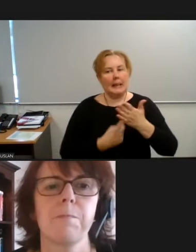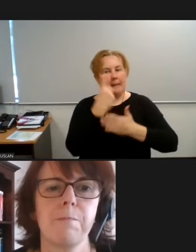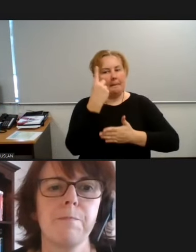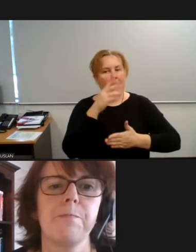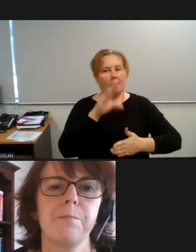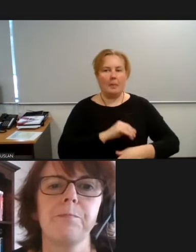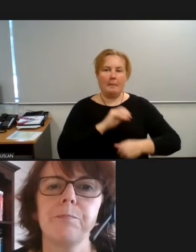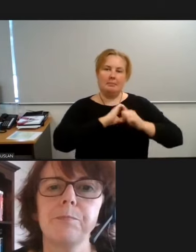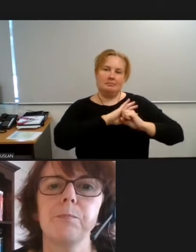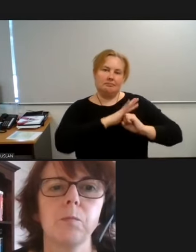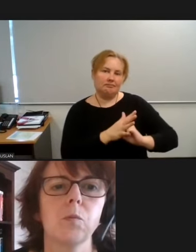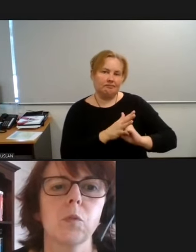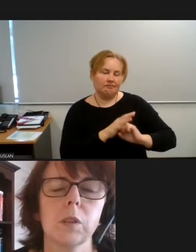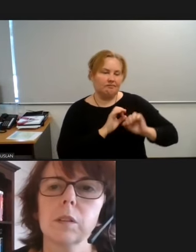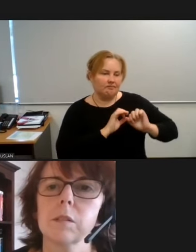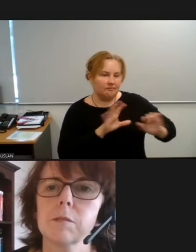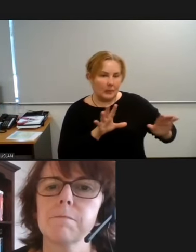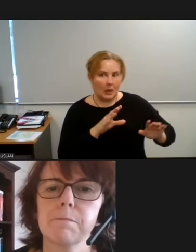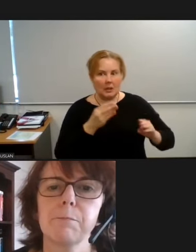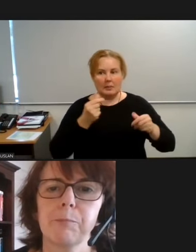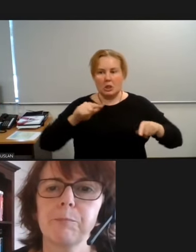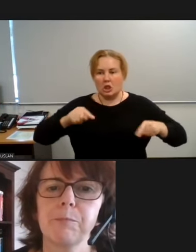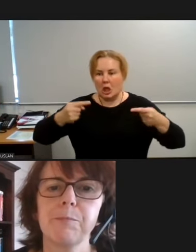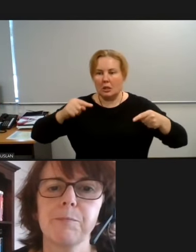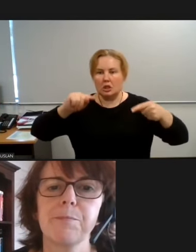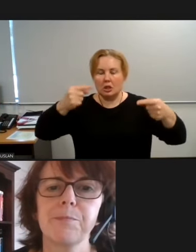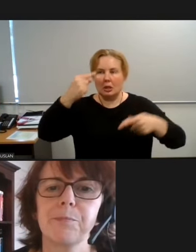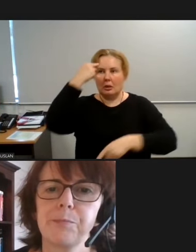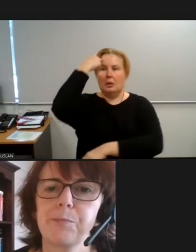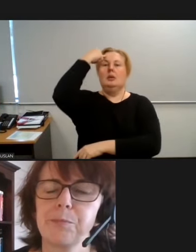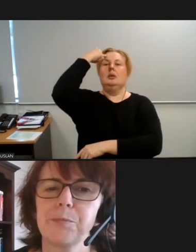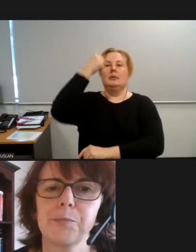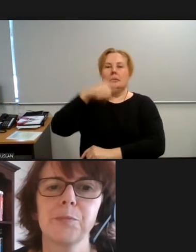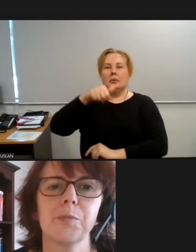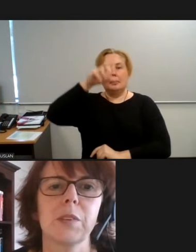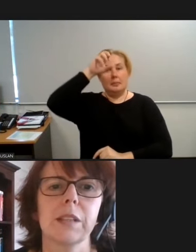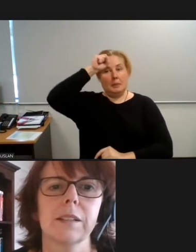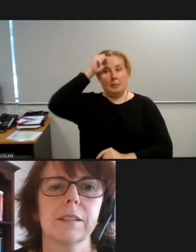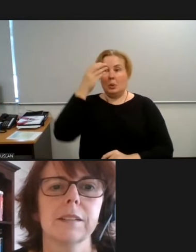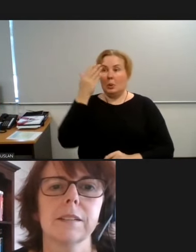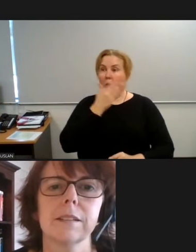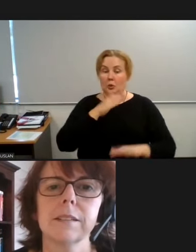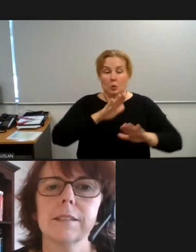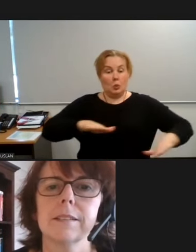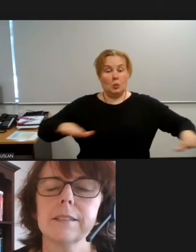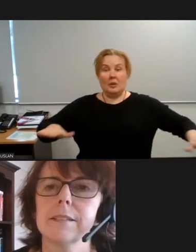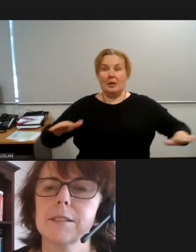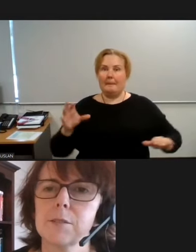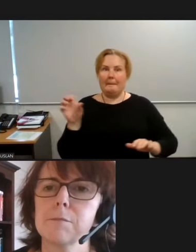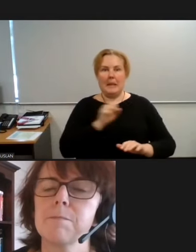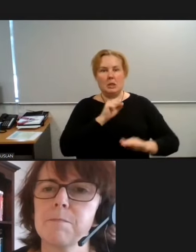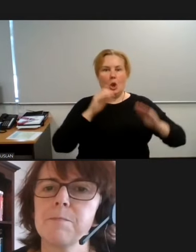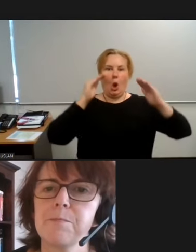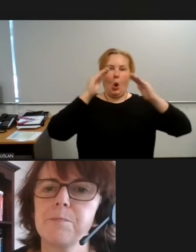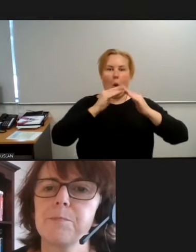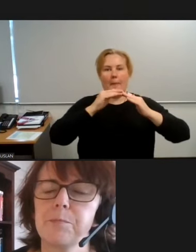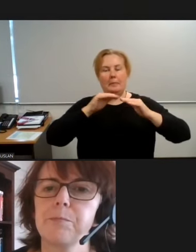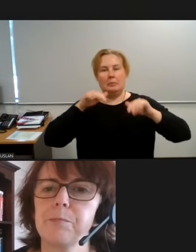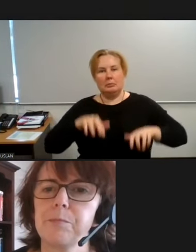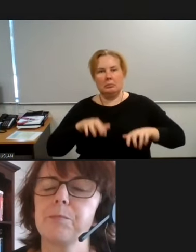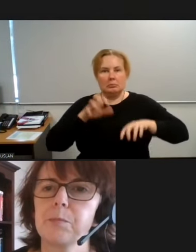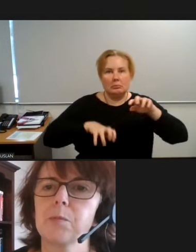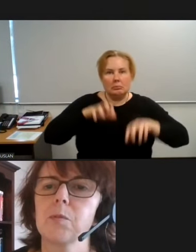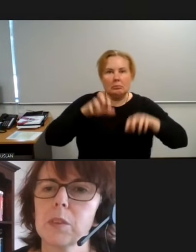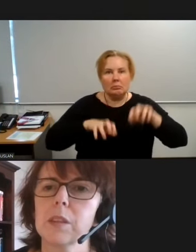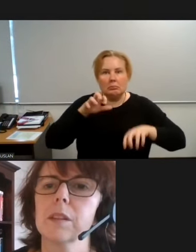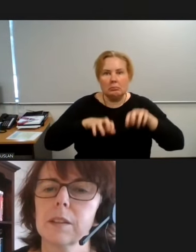And I think some of the things that are challenges have come to mind are things like, you know, when we had homeschooling, et cetera, happen and people being, you know, when they're locking down